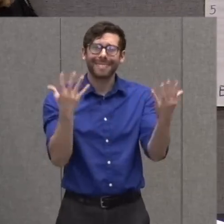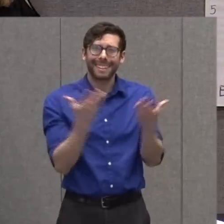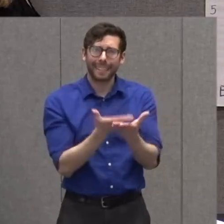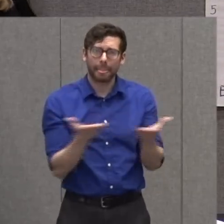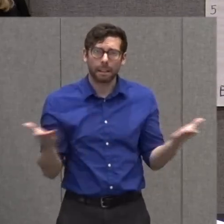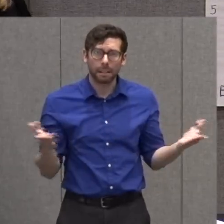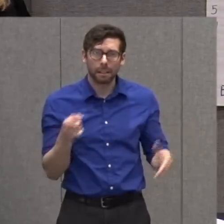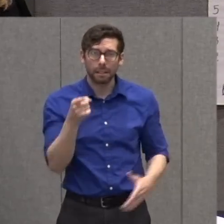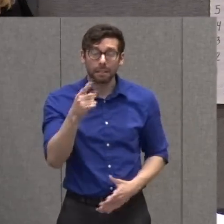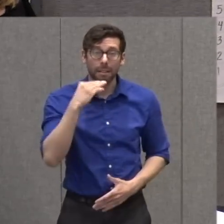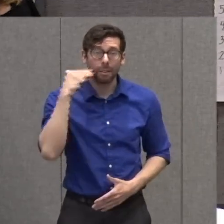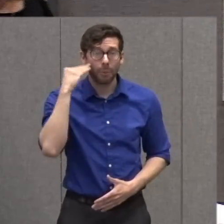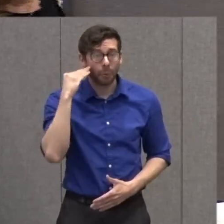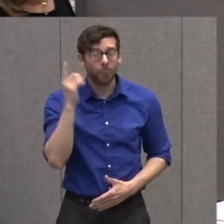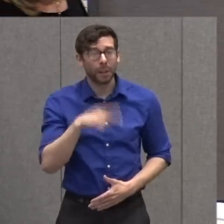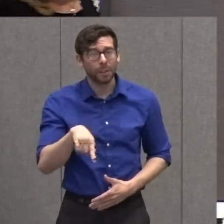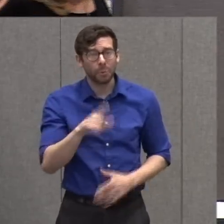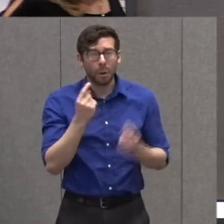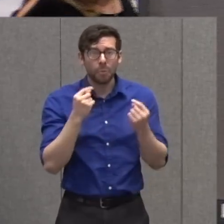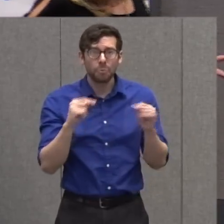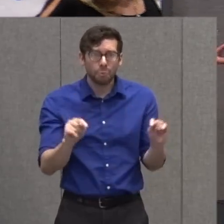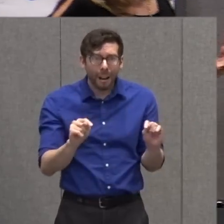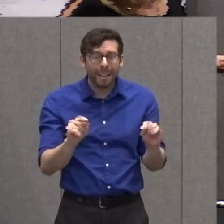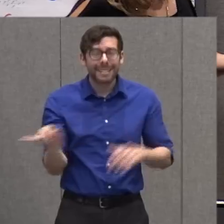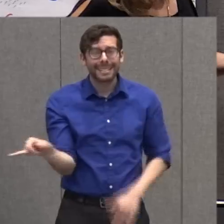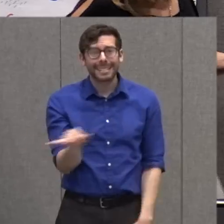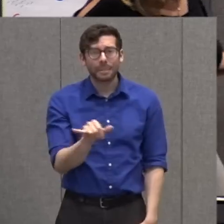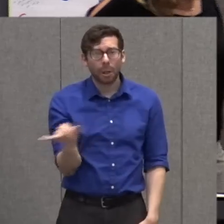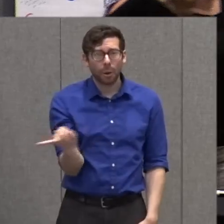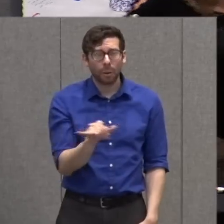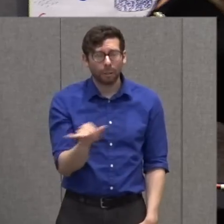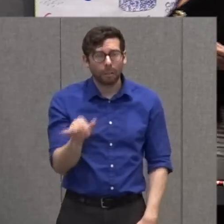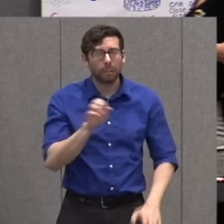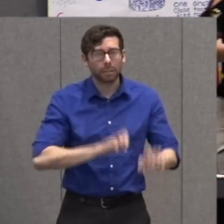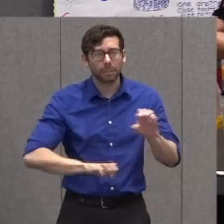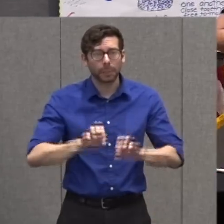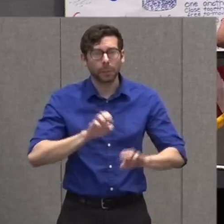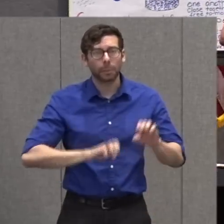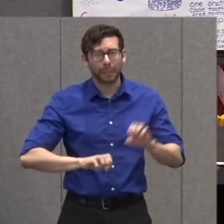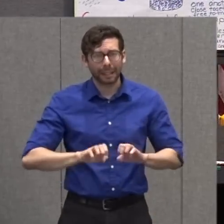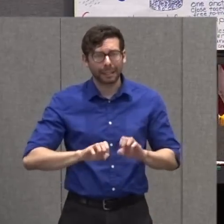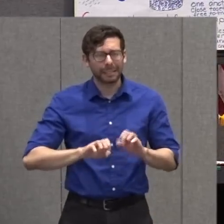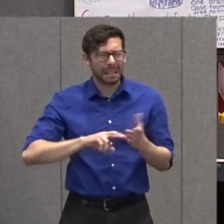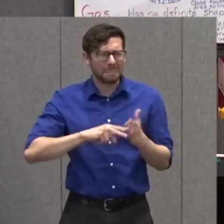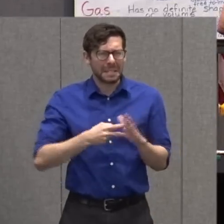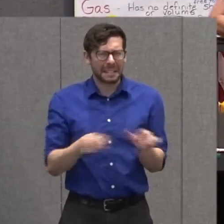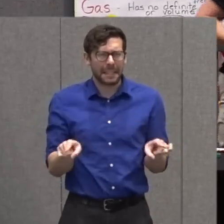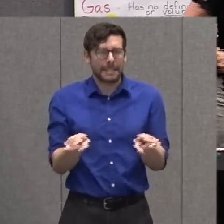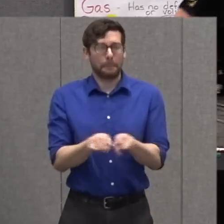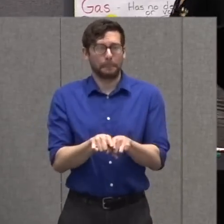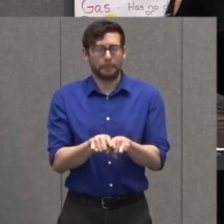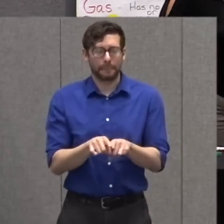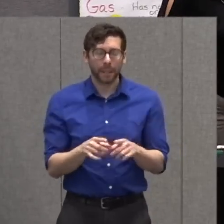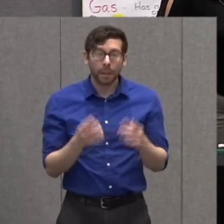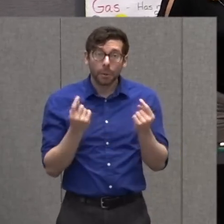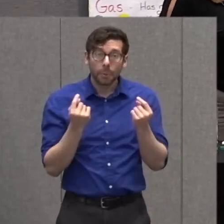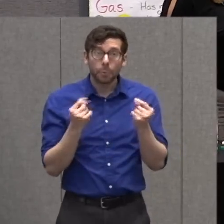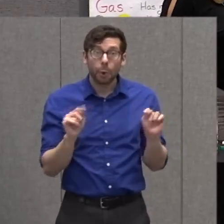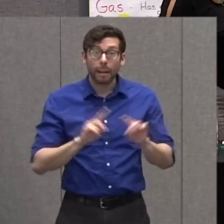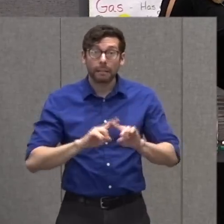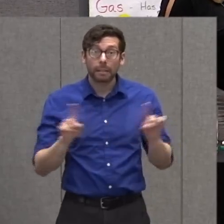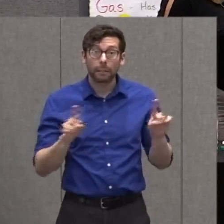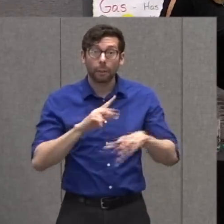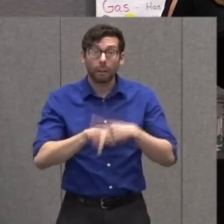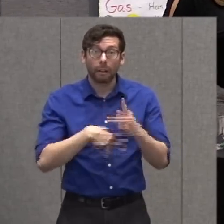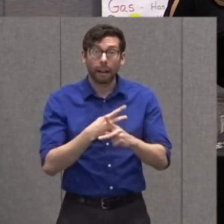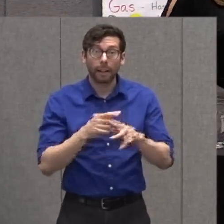an experiment similar to this. Similar means the same, okay? You can try a different liquid. Try